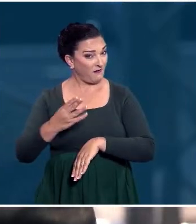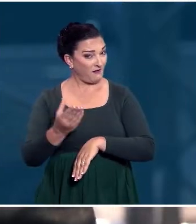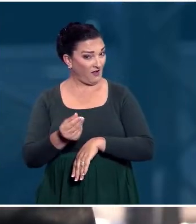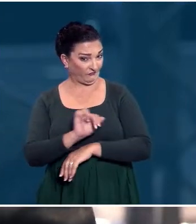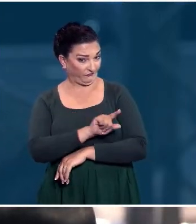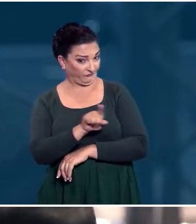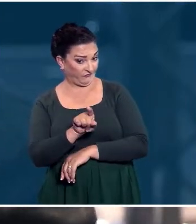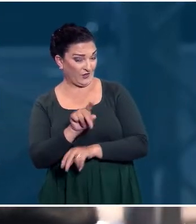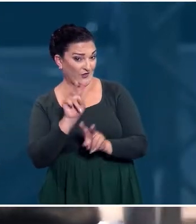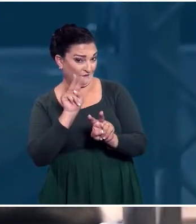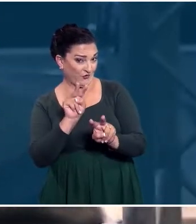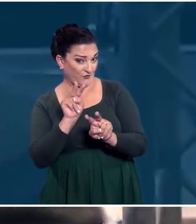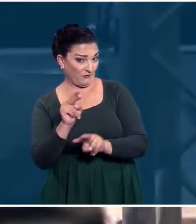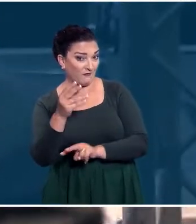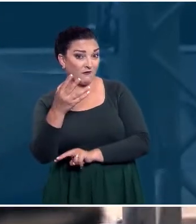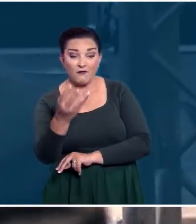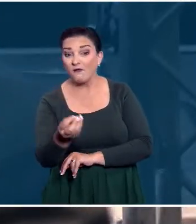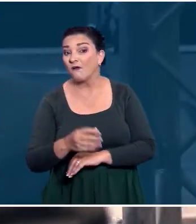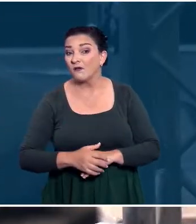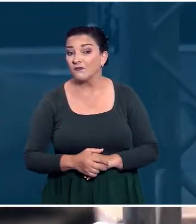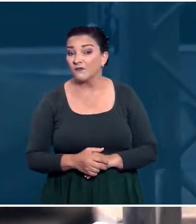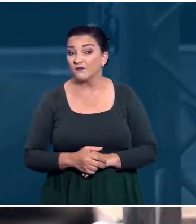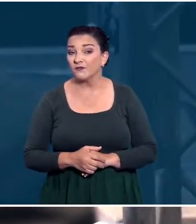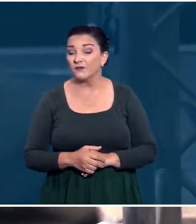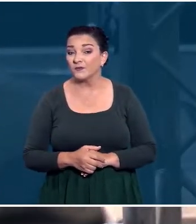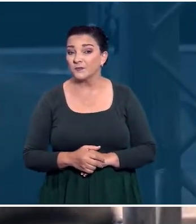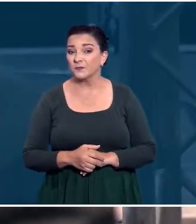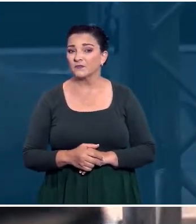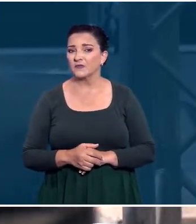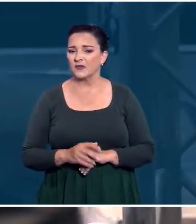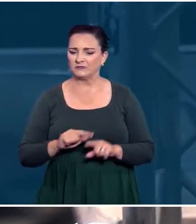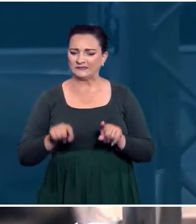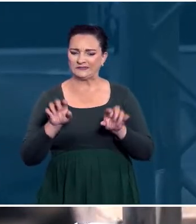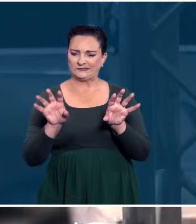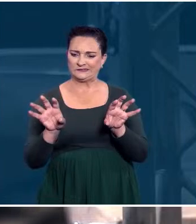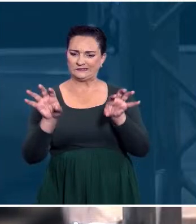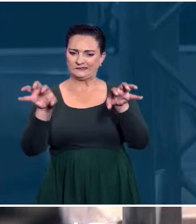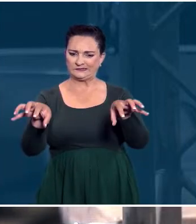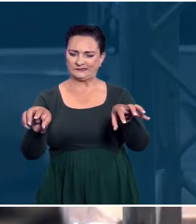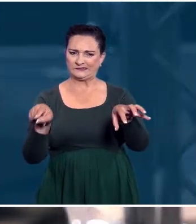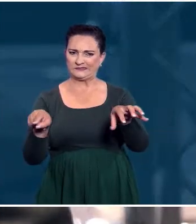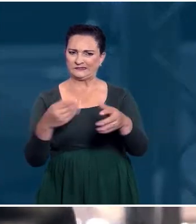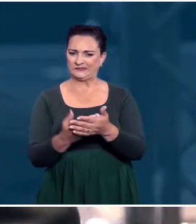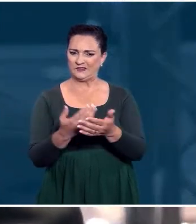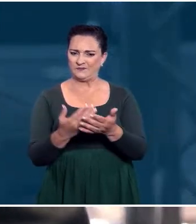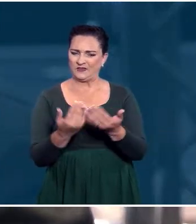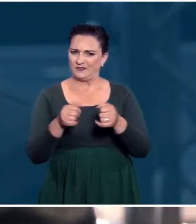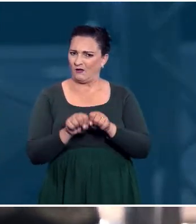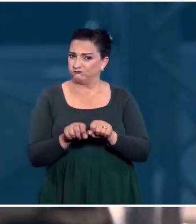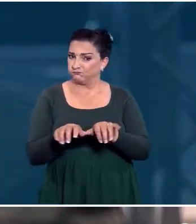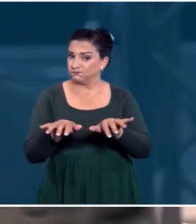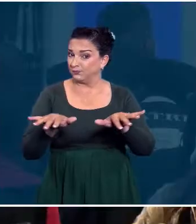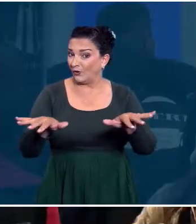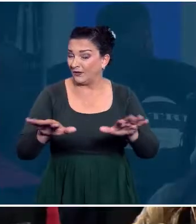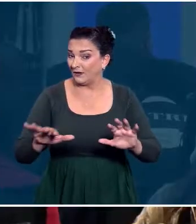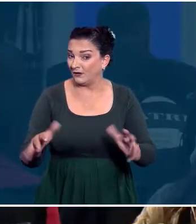view on a potential dissipation of this boost to consumer spending and its timing?